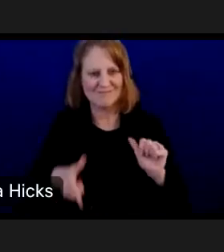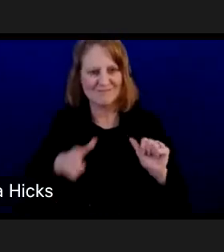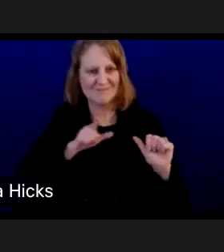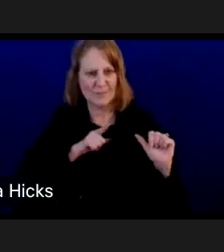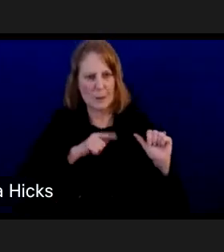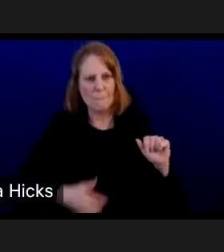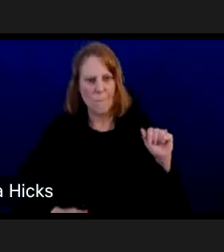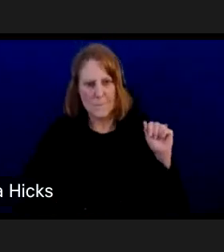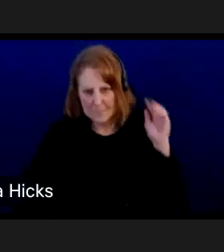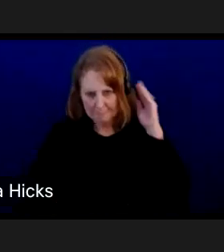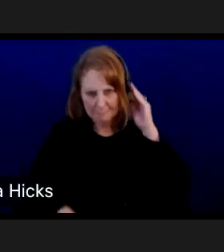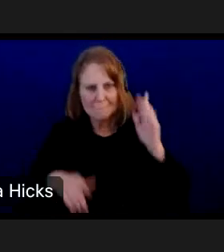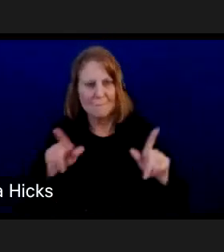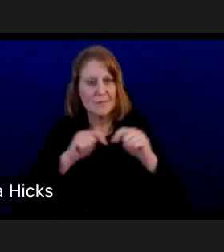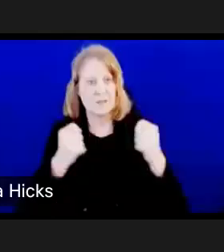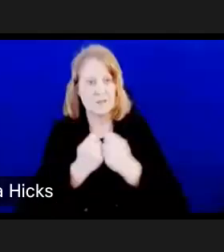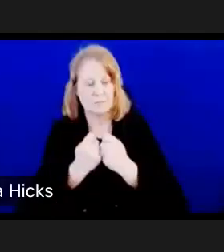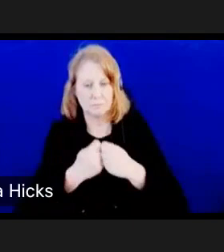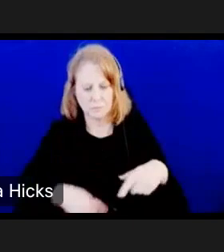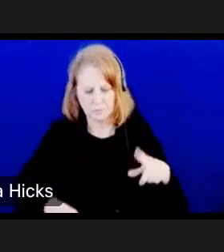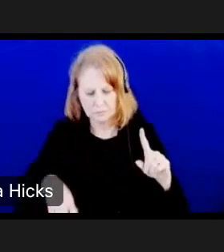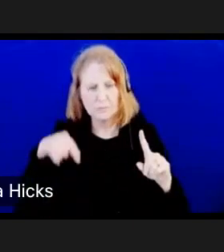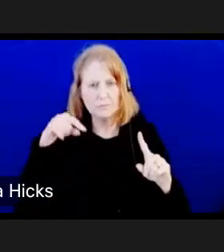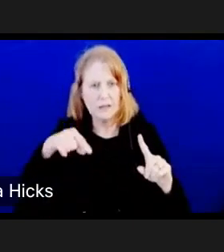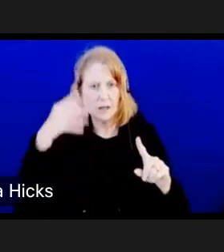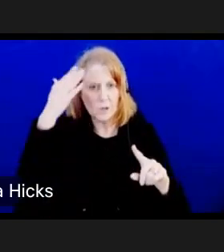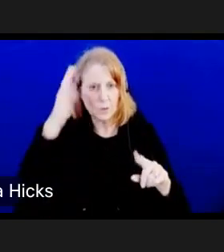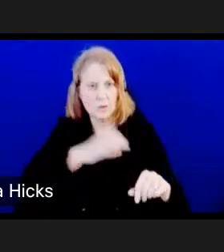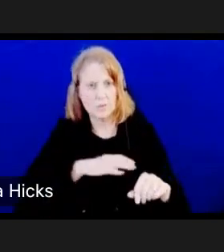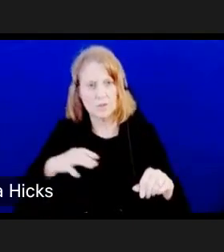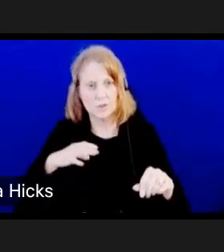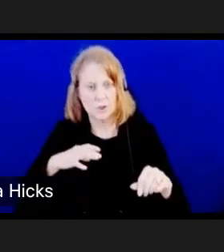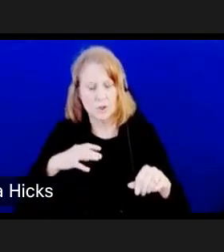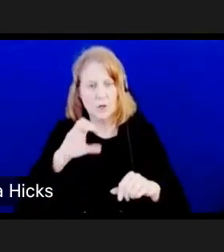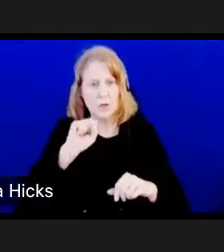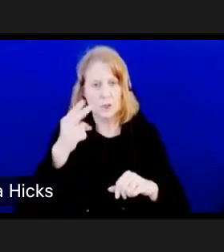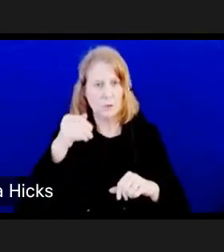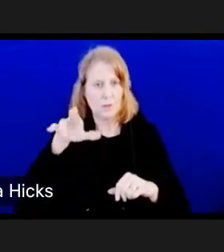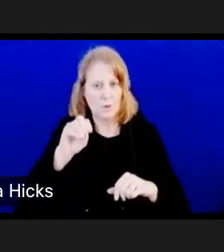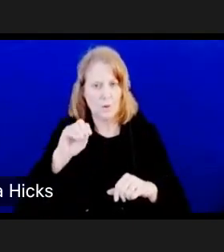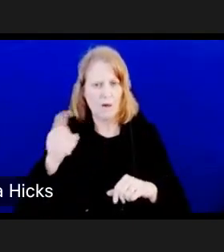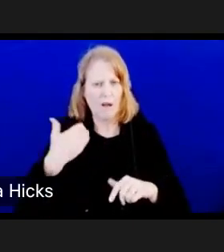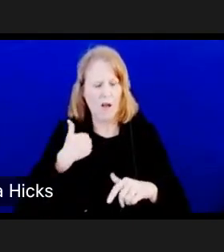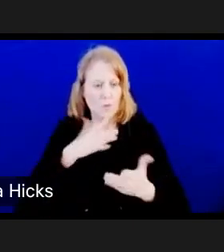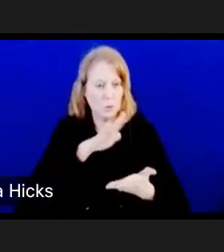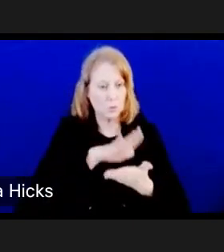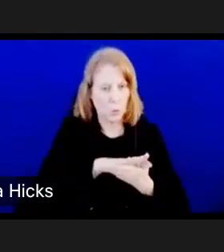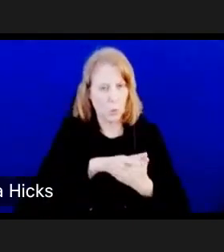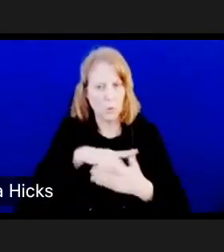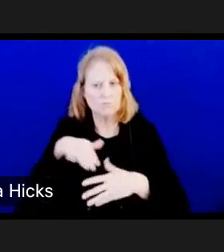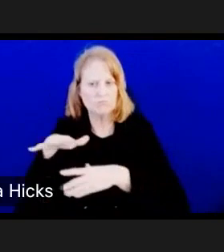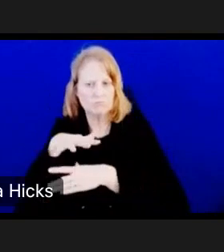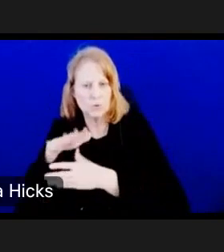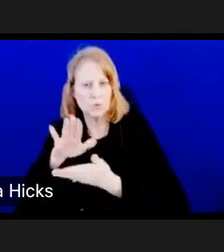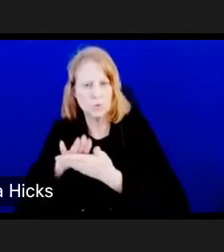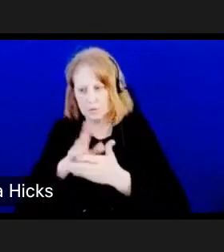Director Lott and your team, I know that Commissioner Shapiro had a question about the school and school parking.